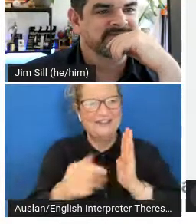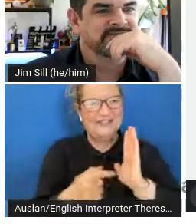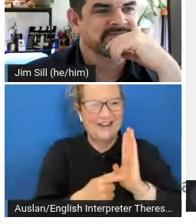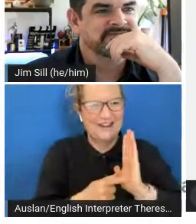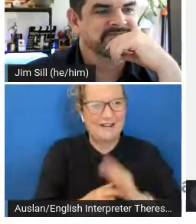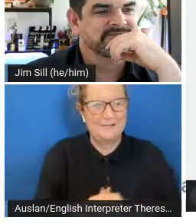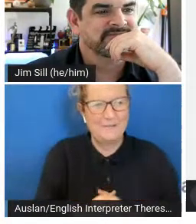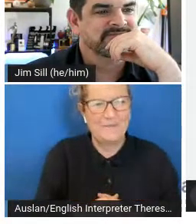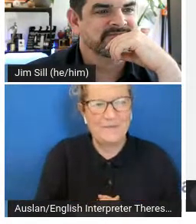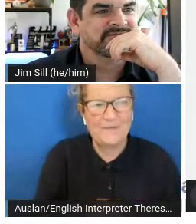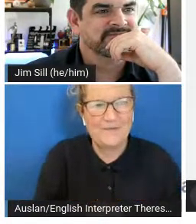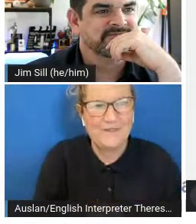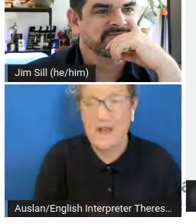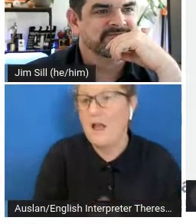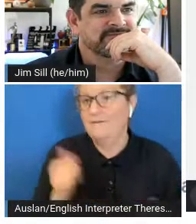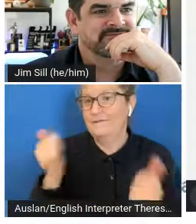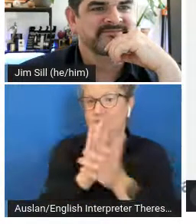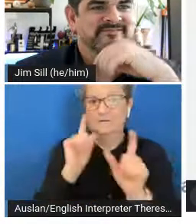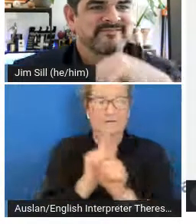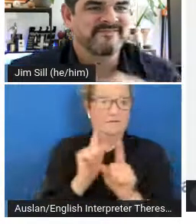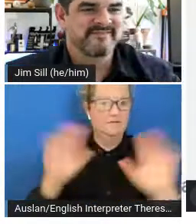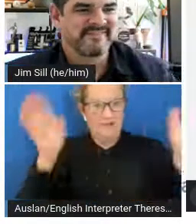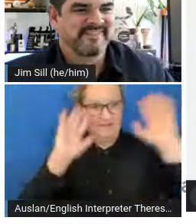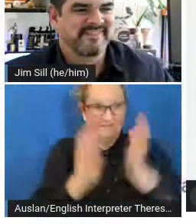I'll stop sharing then. No, so